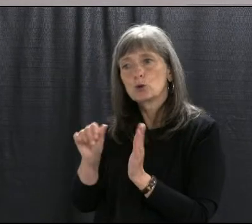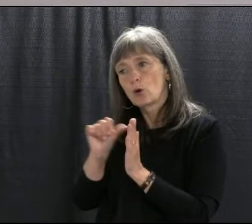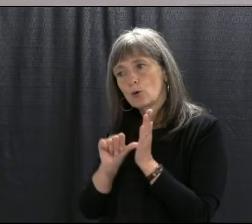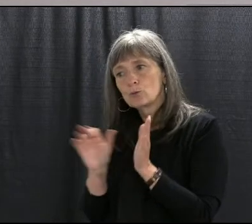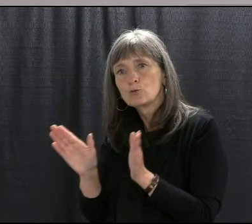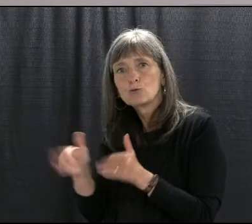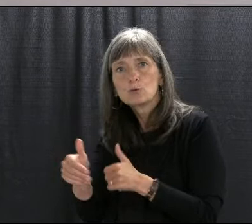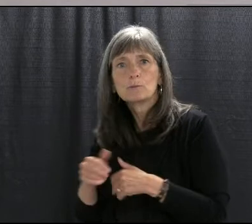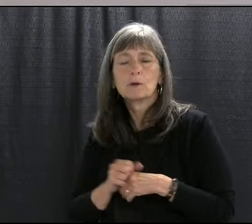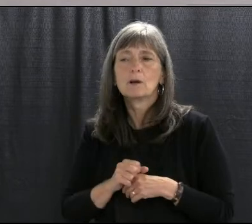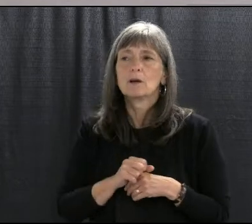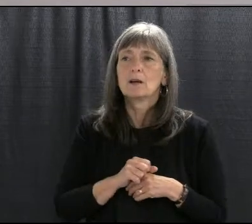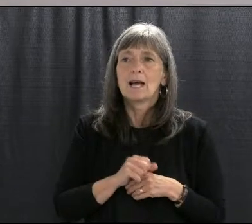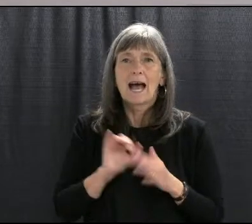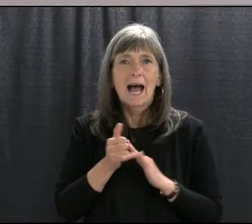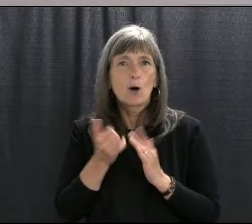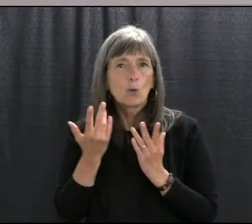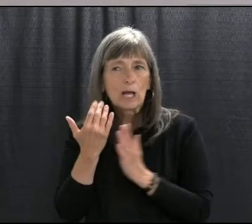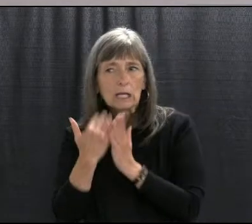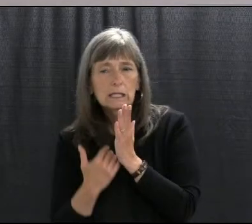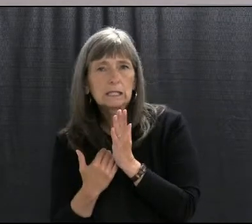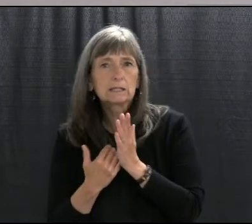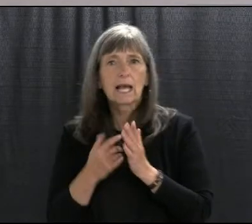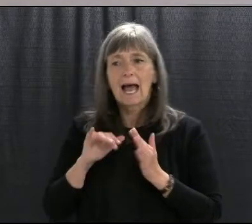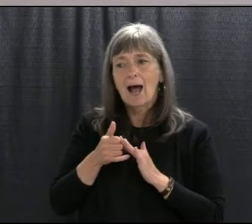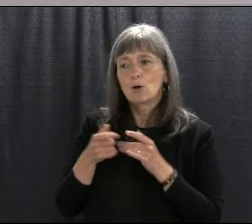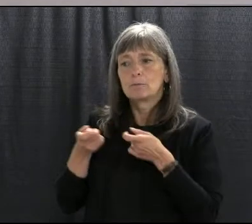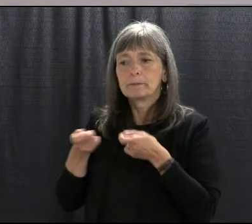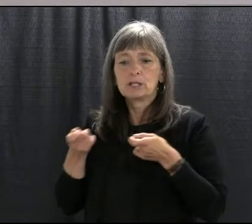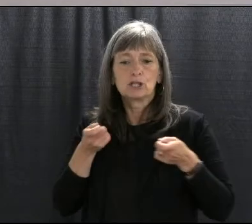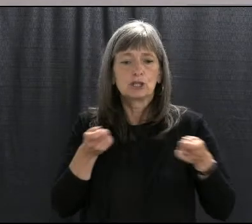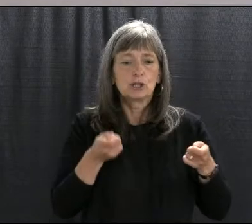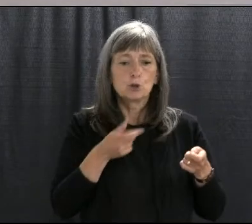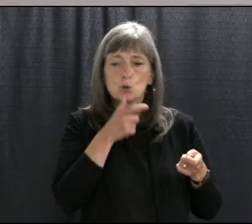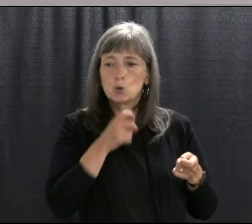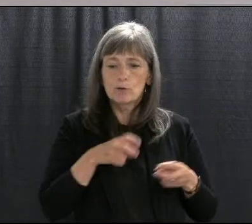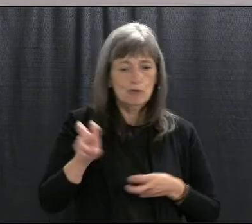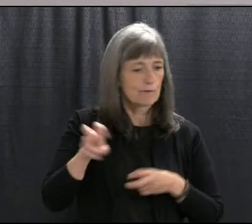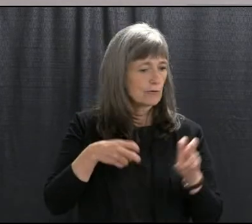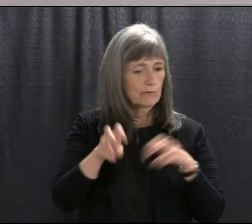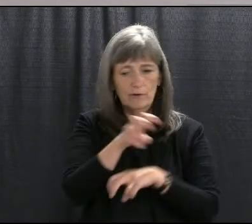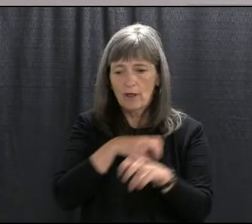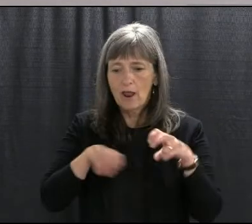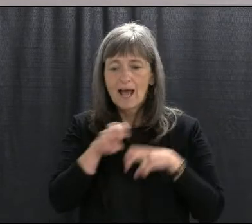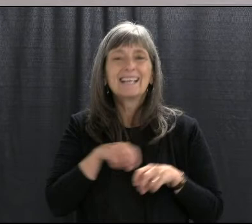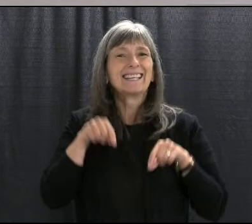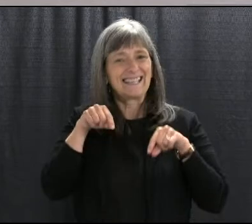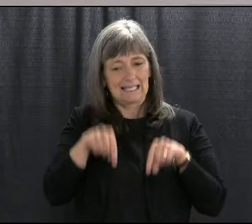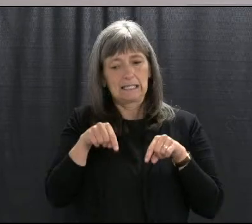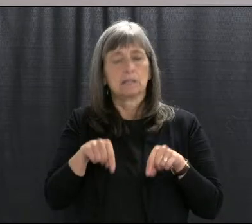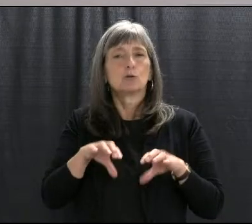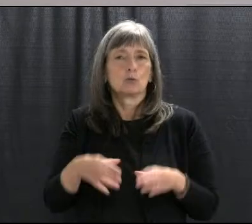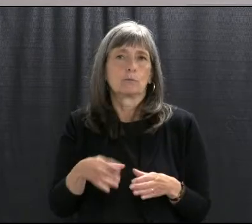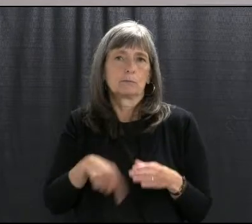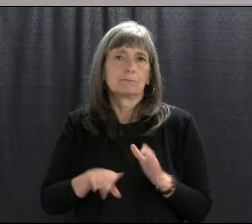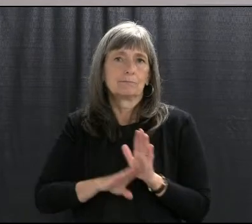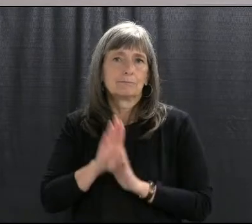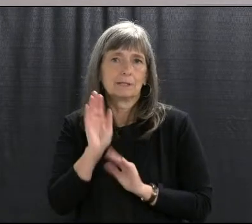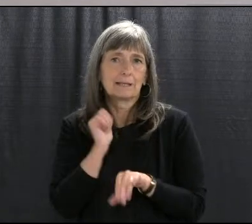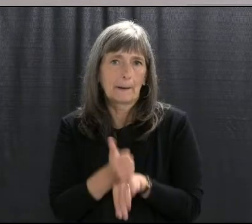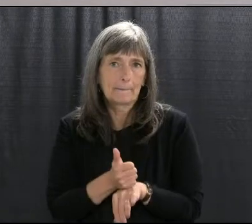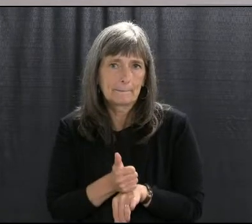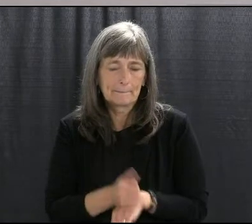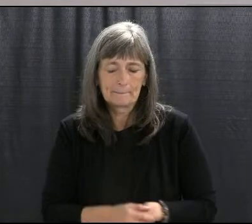got central intake, all that stuff needs to take place. And then the subsequent improvement in